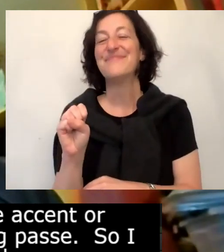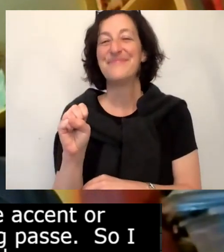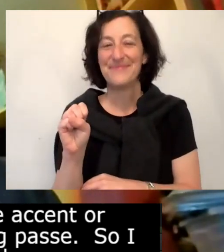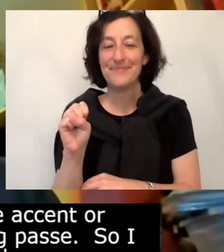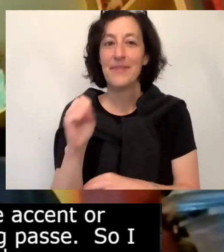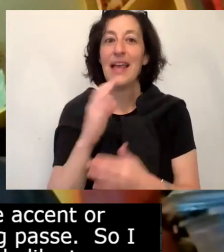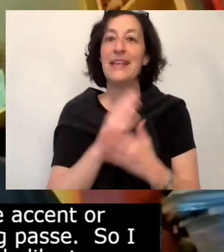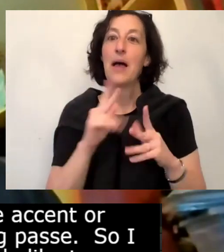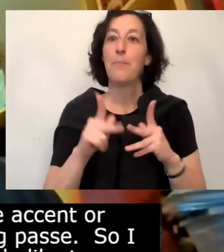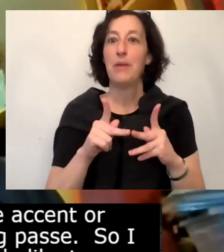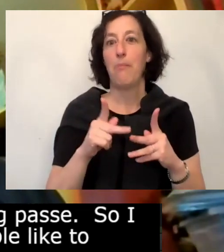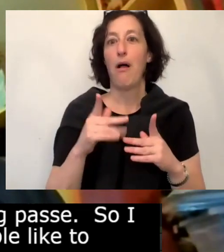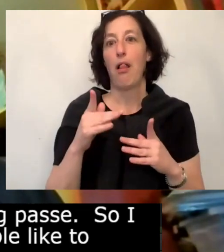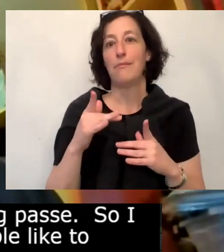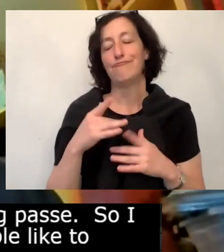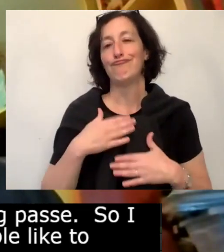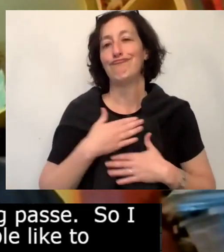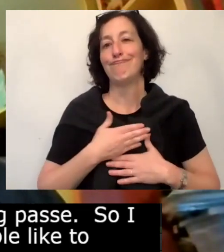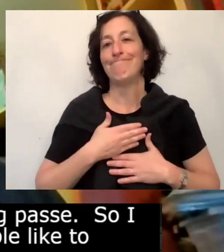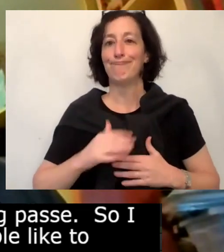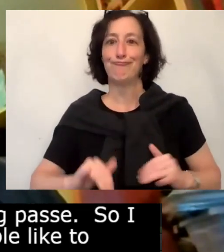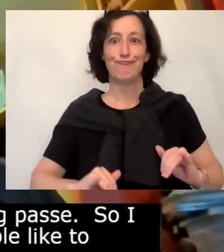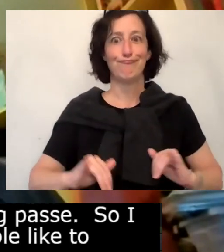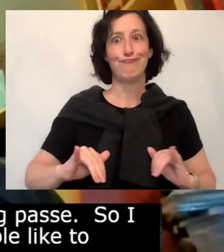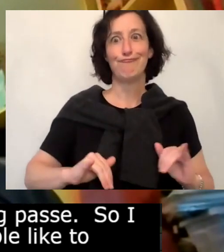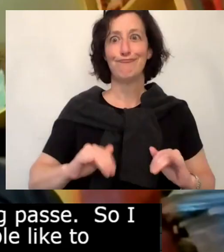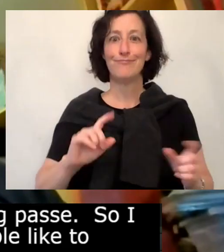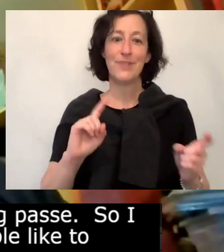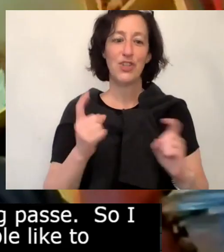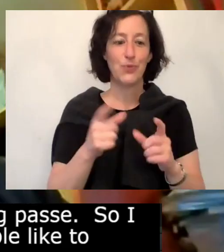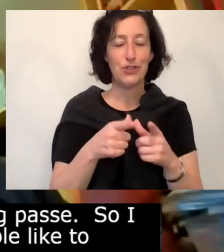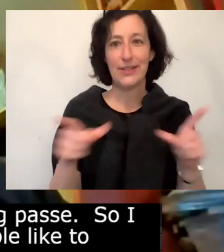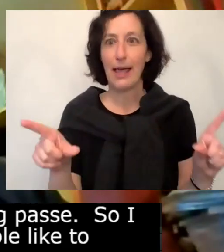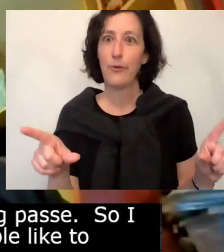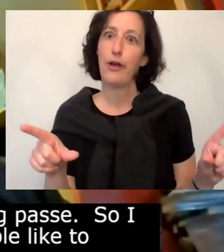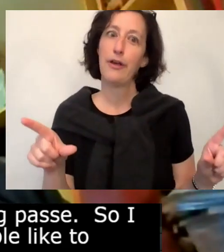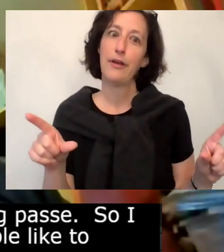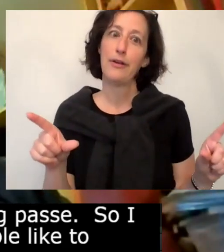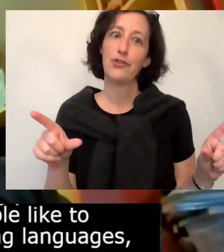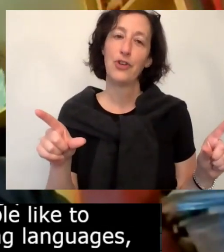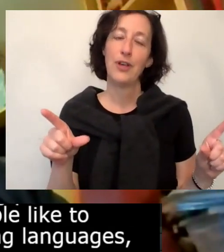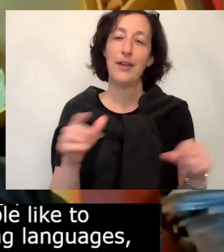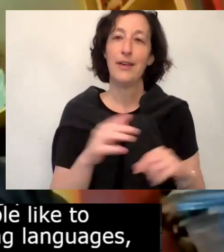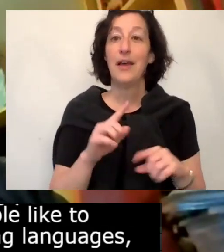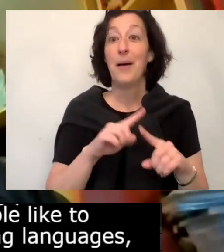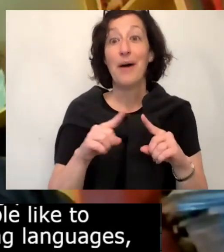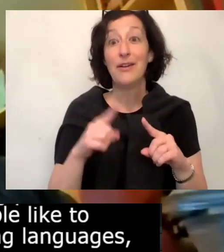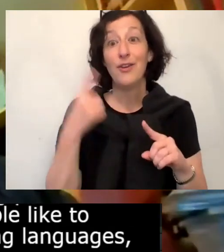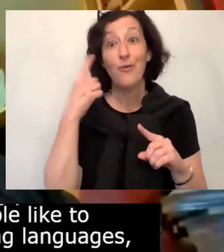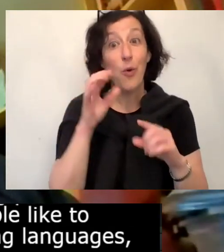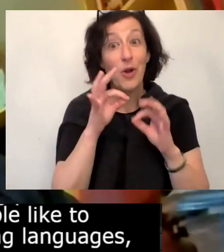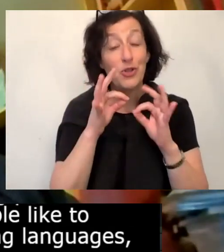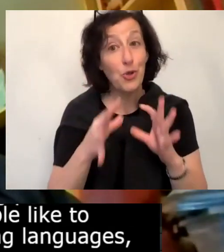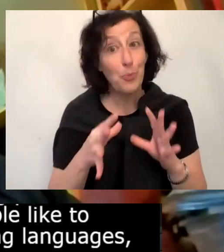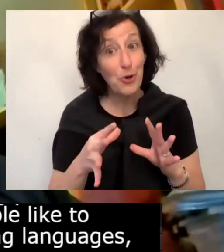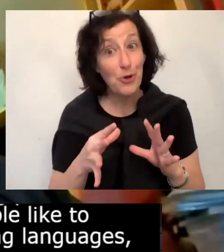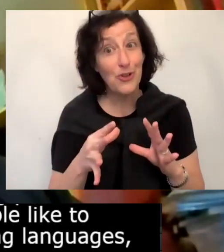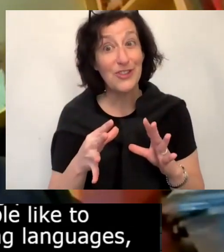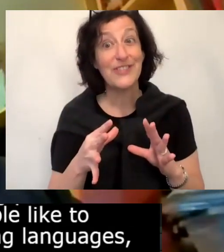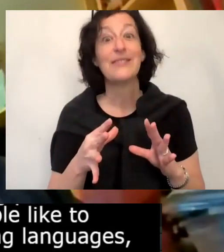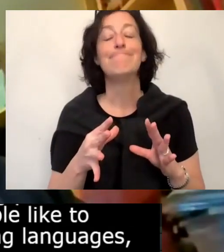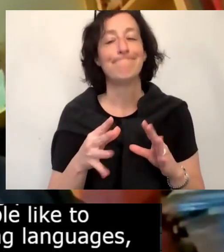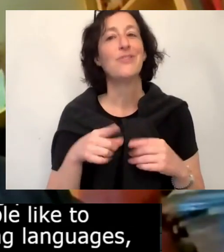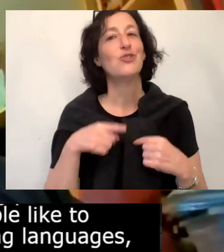multiple languages and switching languages, which for interpretation purposes is